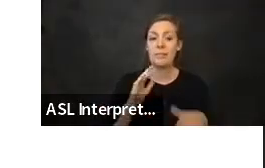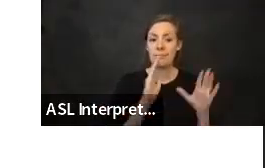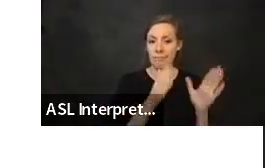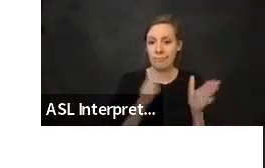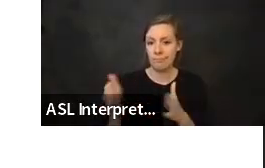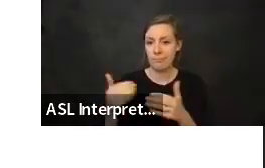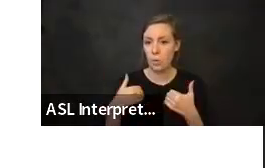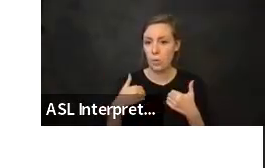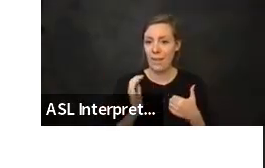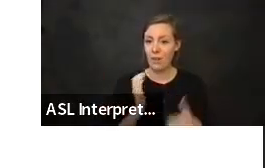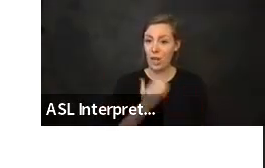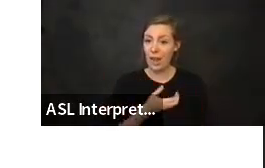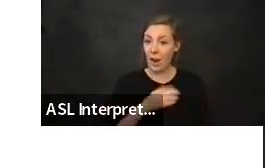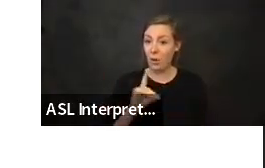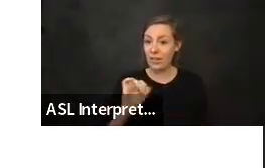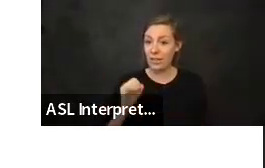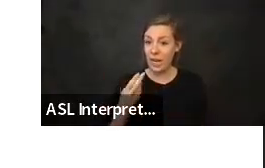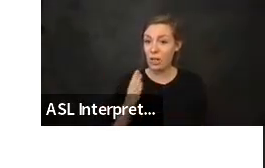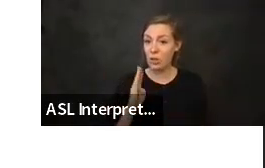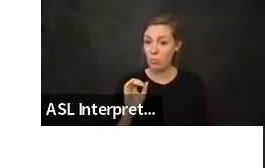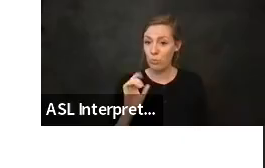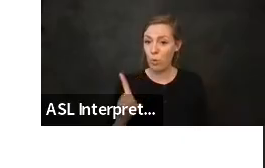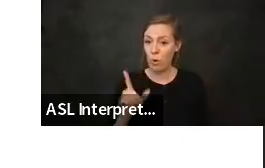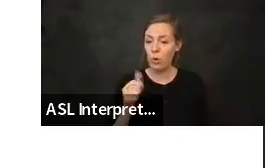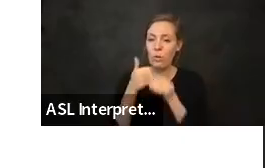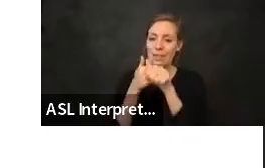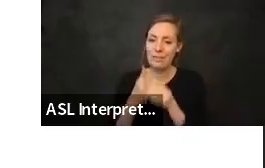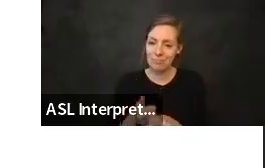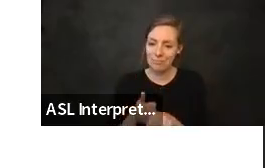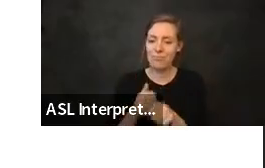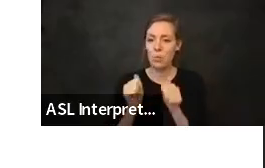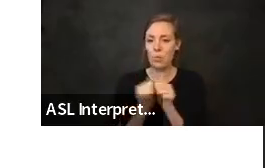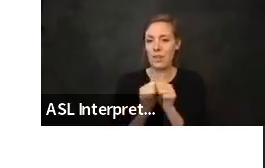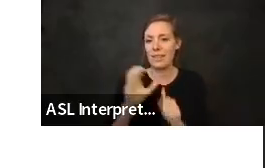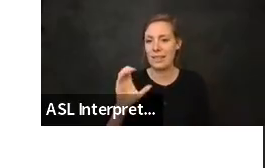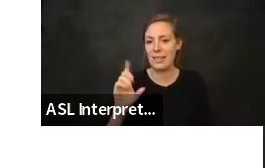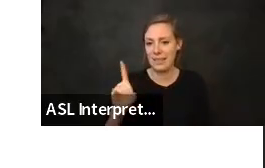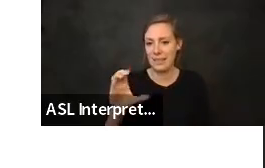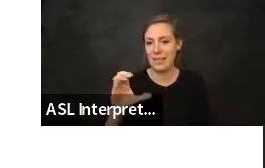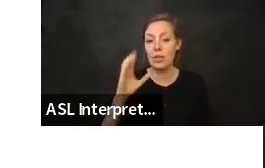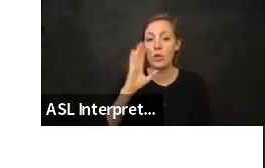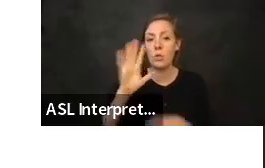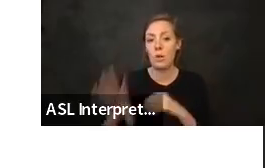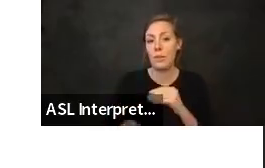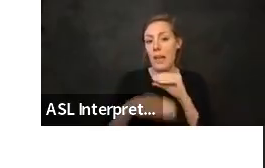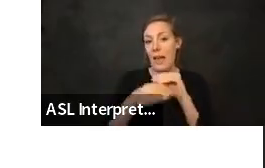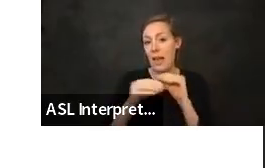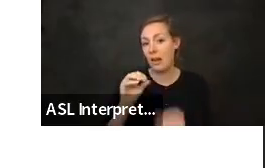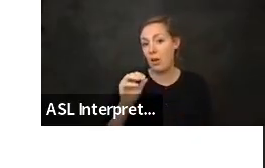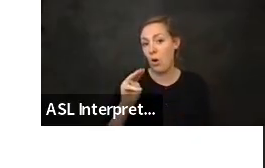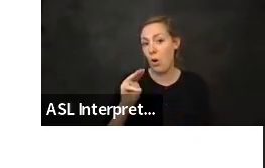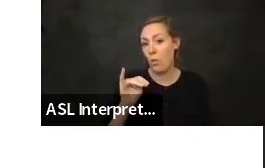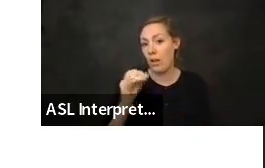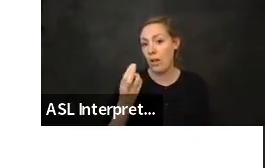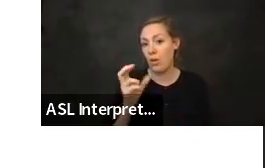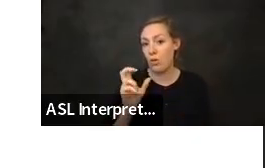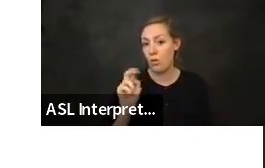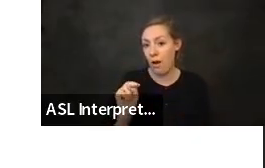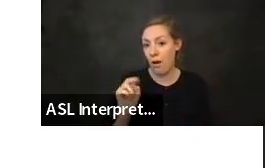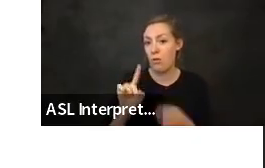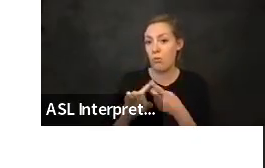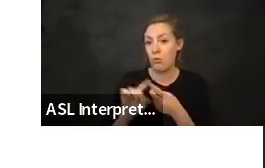our dashboard are in accordance with CDC. So we will be adding Omicron to